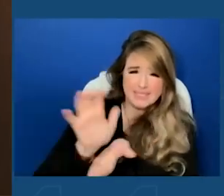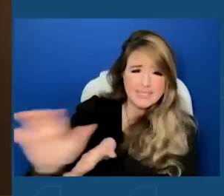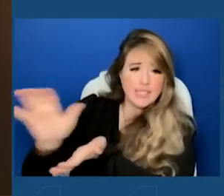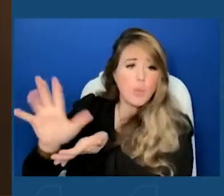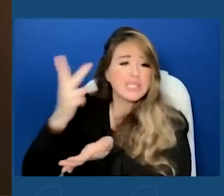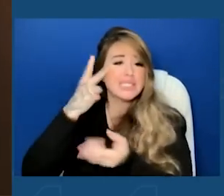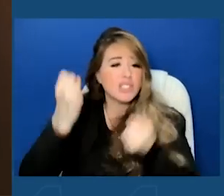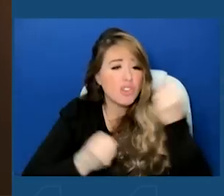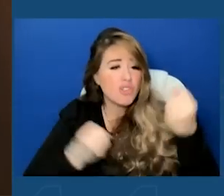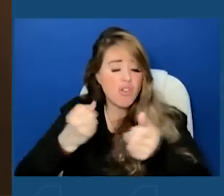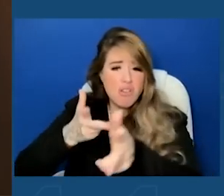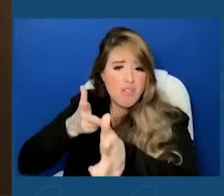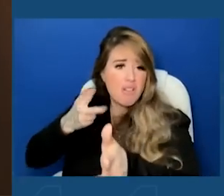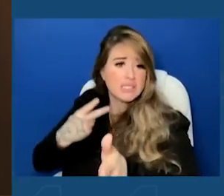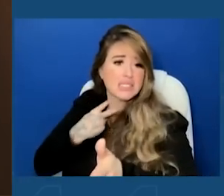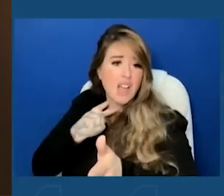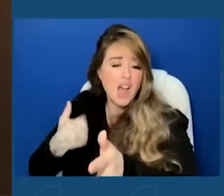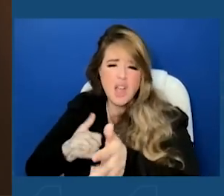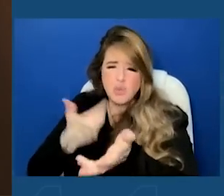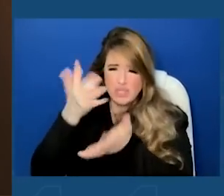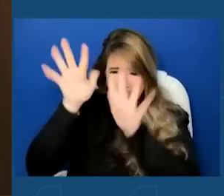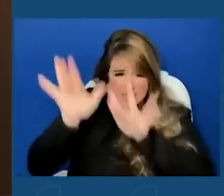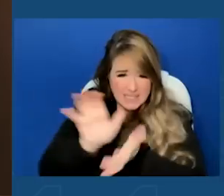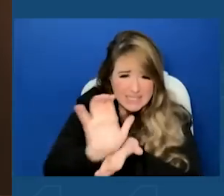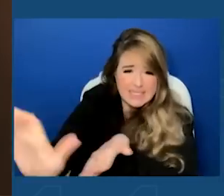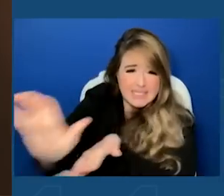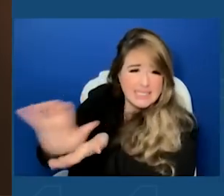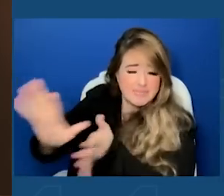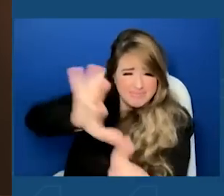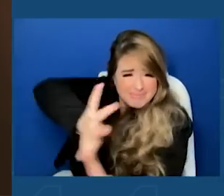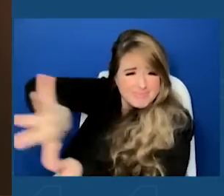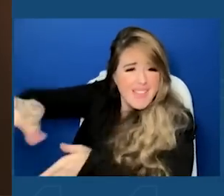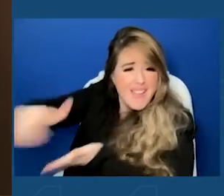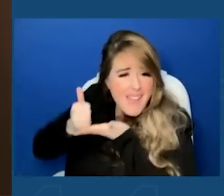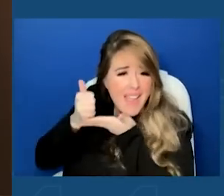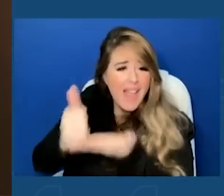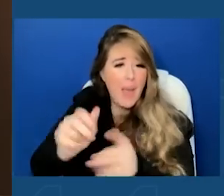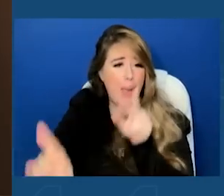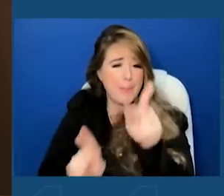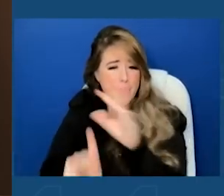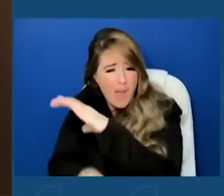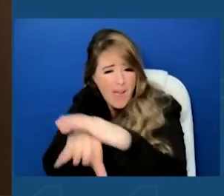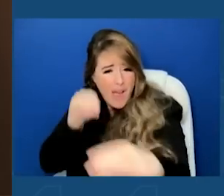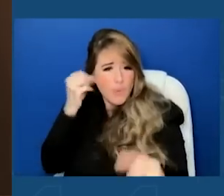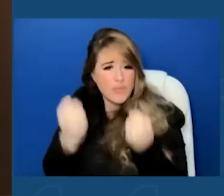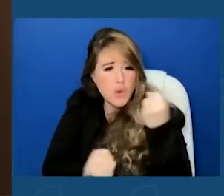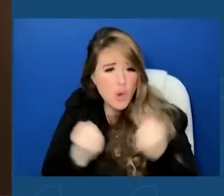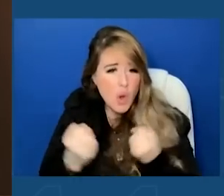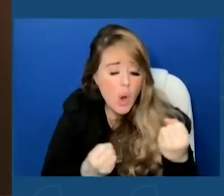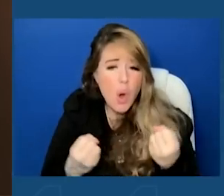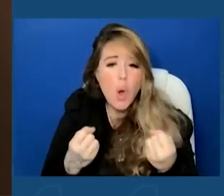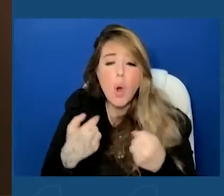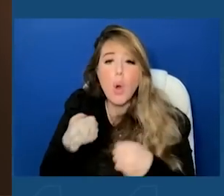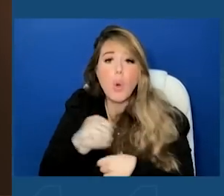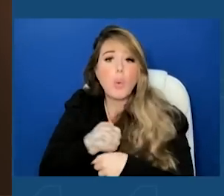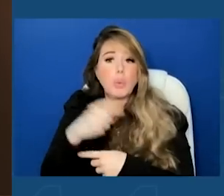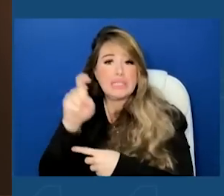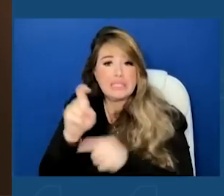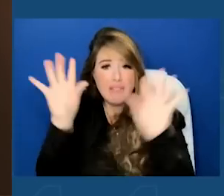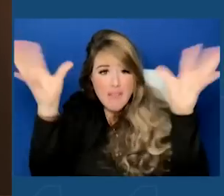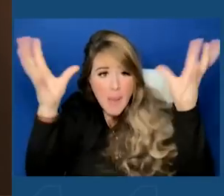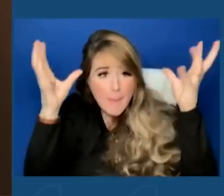vehicles, plowing to help emergency personnel get to emergency medical